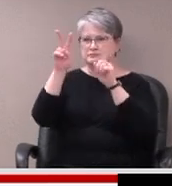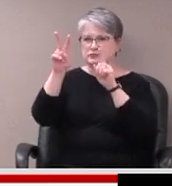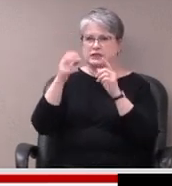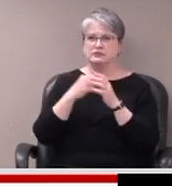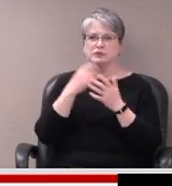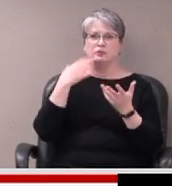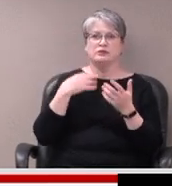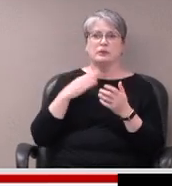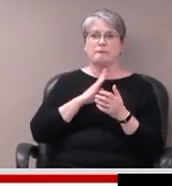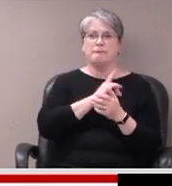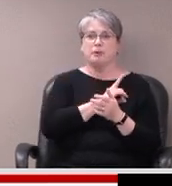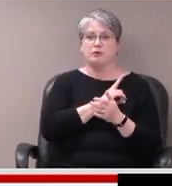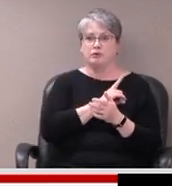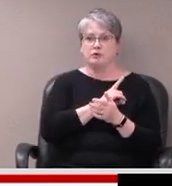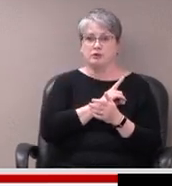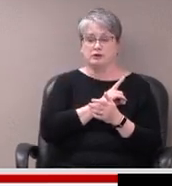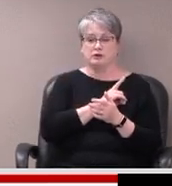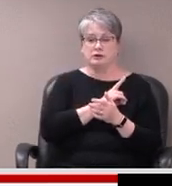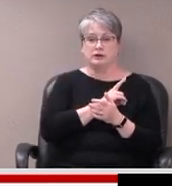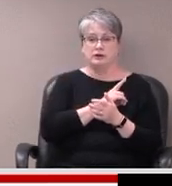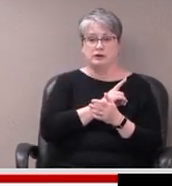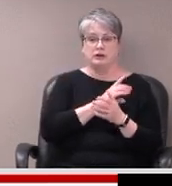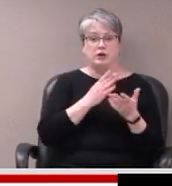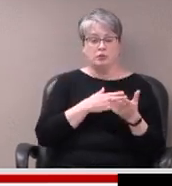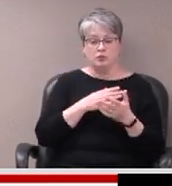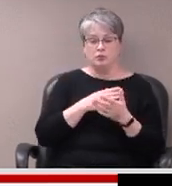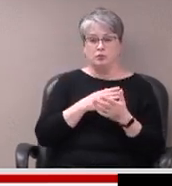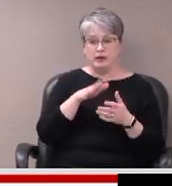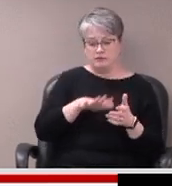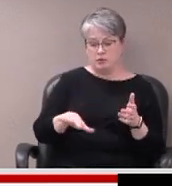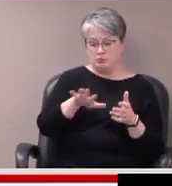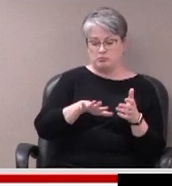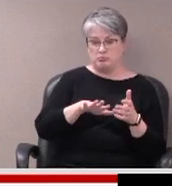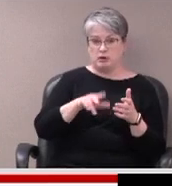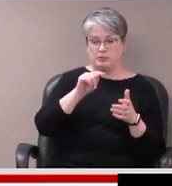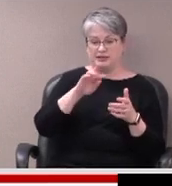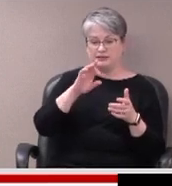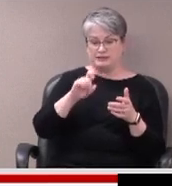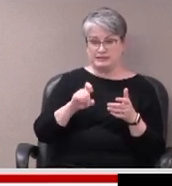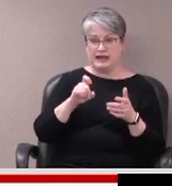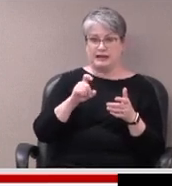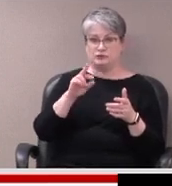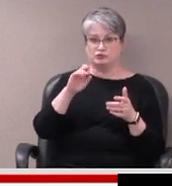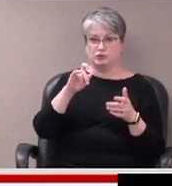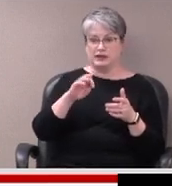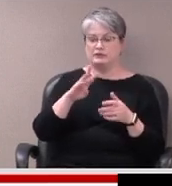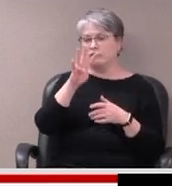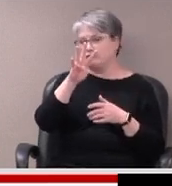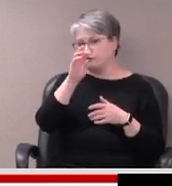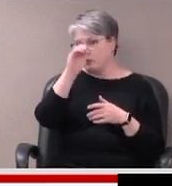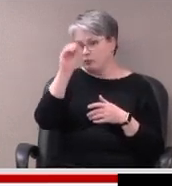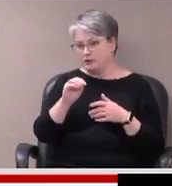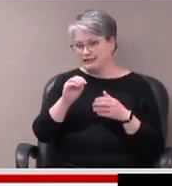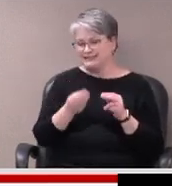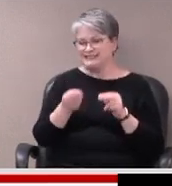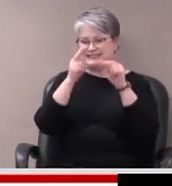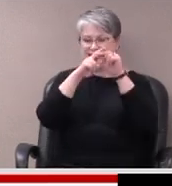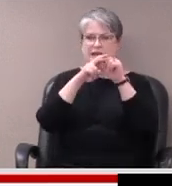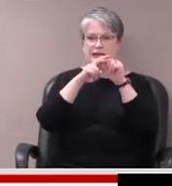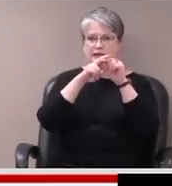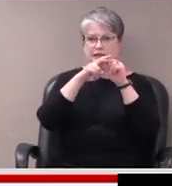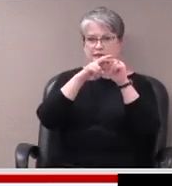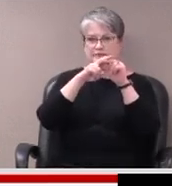will levy a property tax rate that will generate a 4% gain in